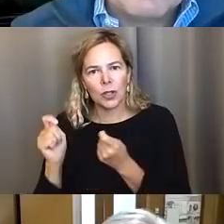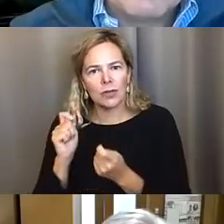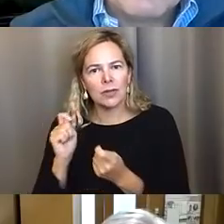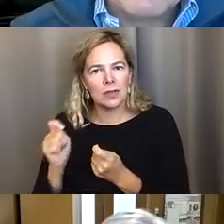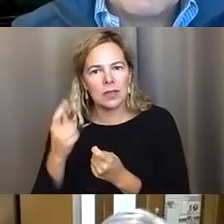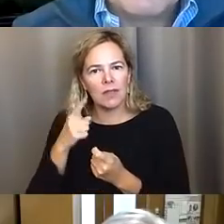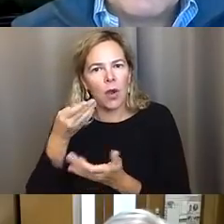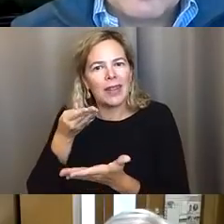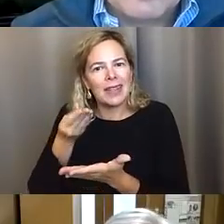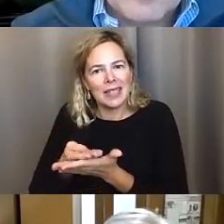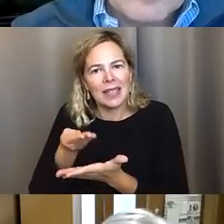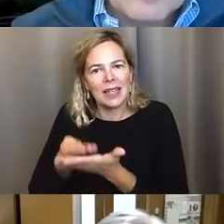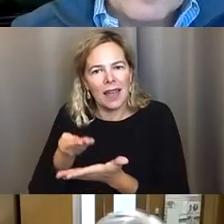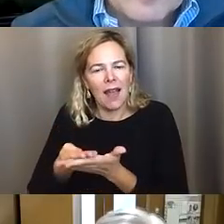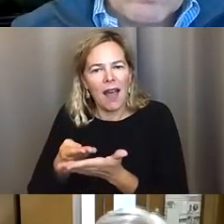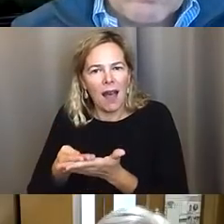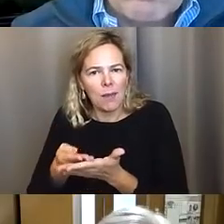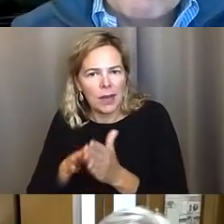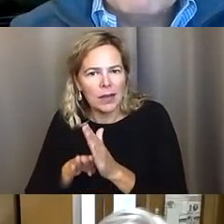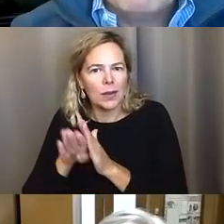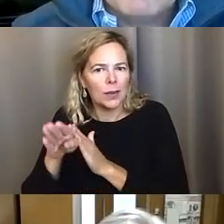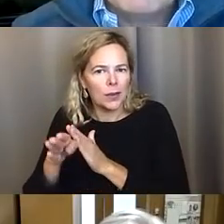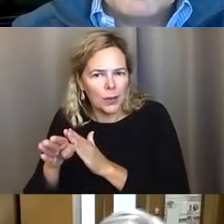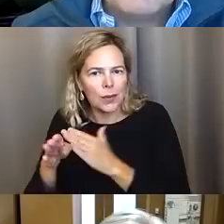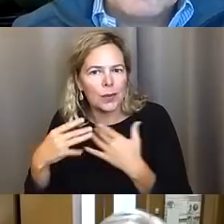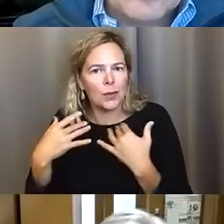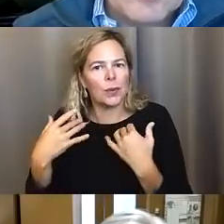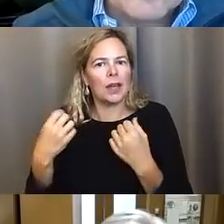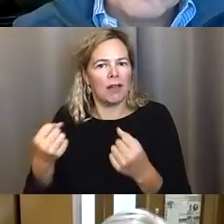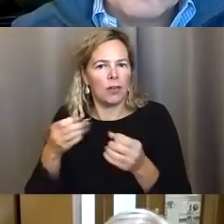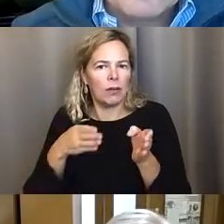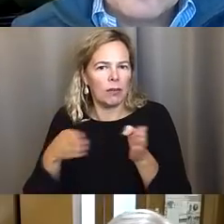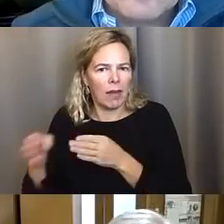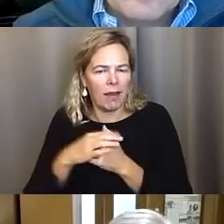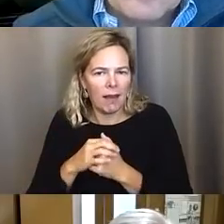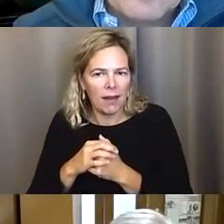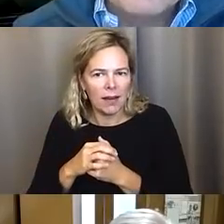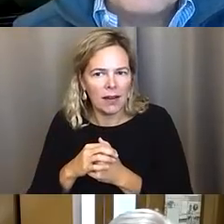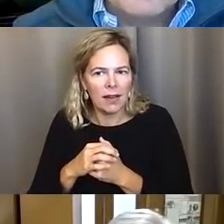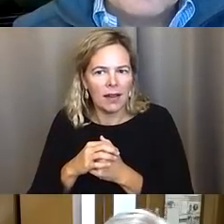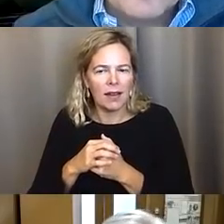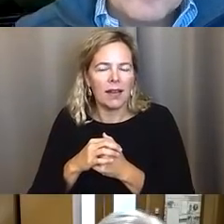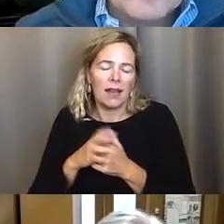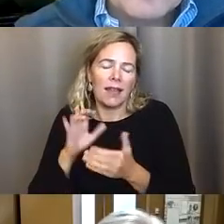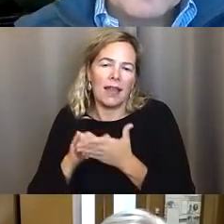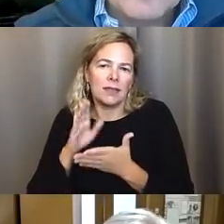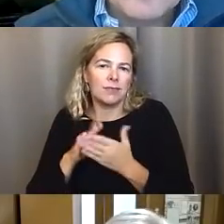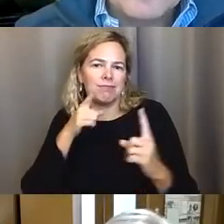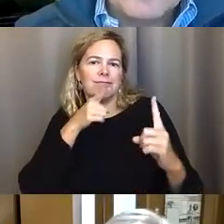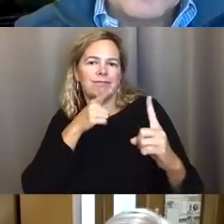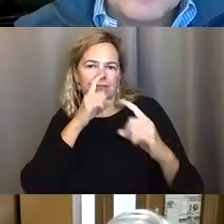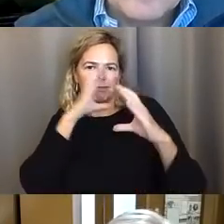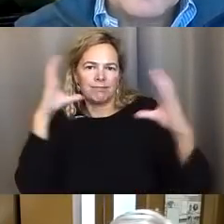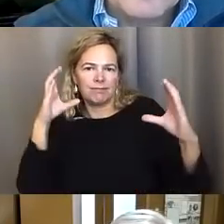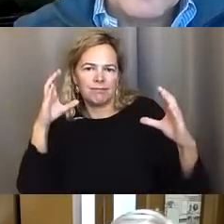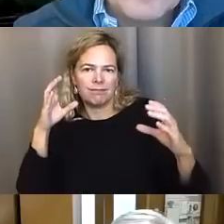economic recovery plan. So that's not very specific, but that is, that's where I would like to see us go it'll be over the coming